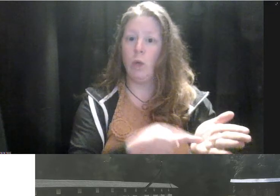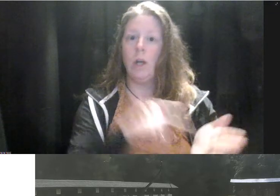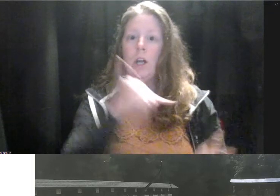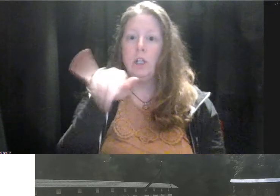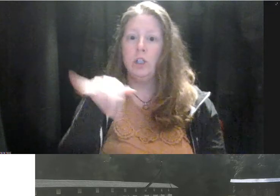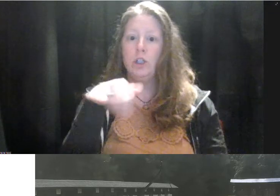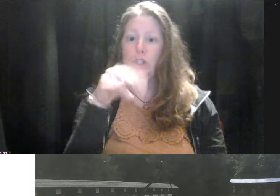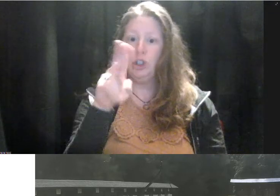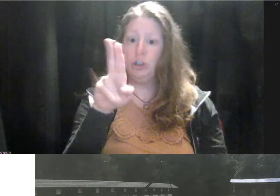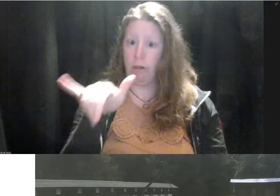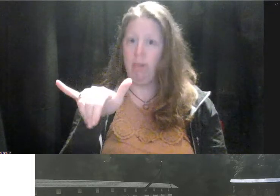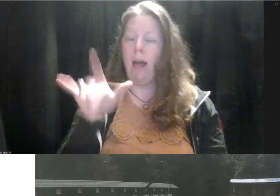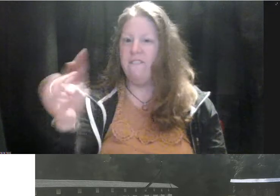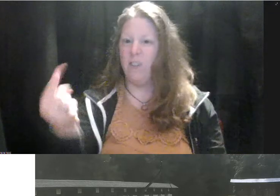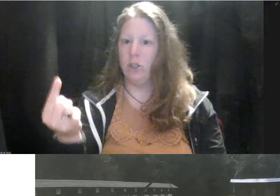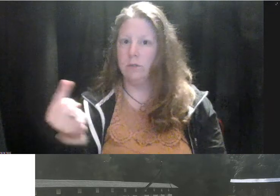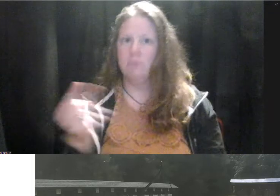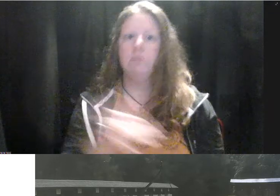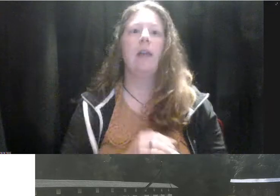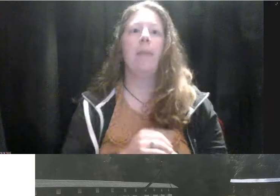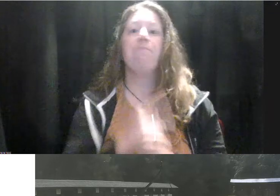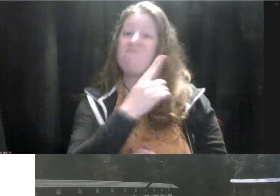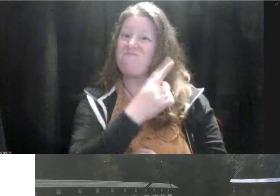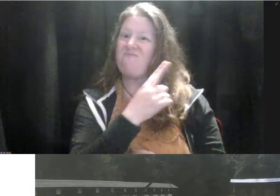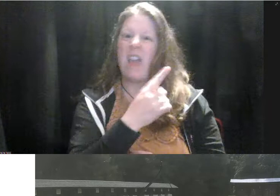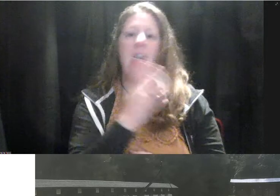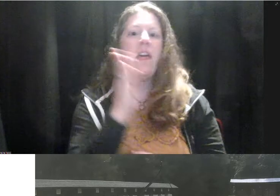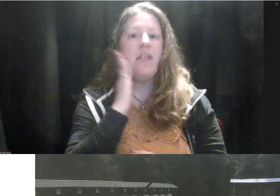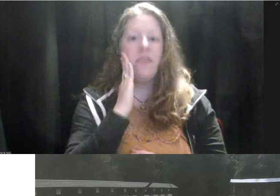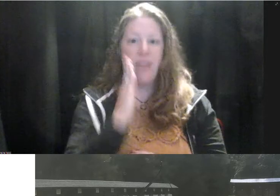Registration is due on July 1st.